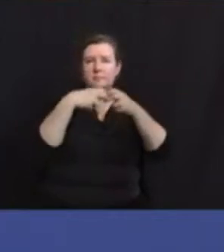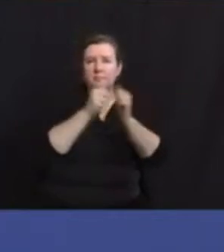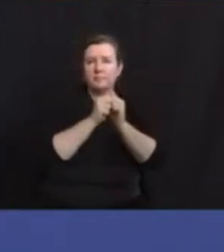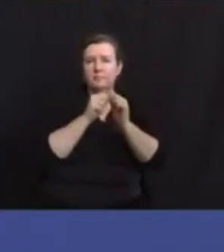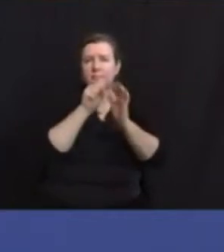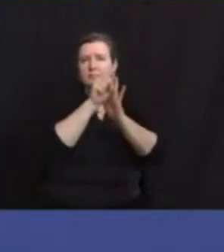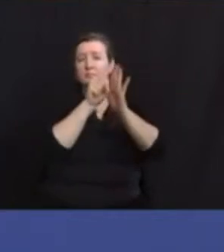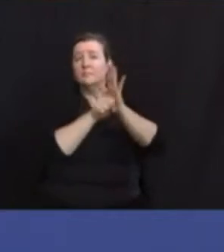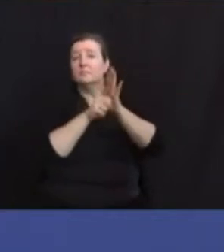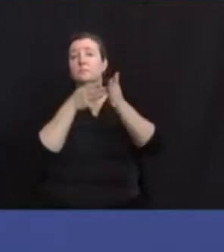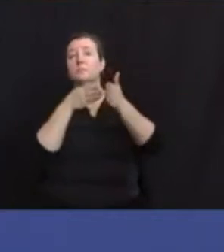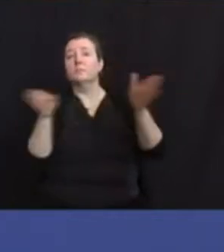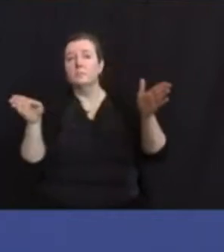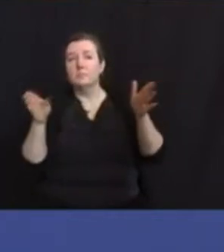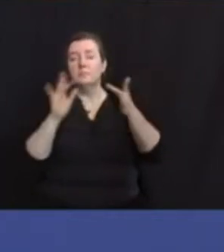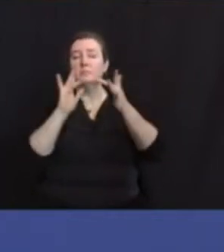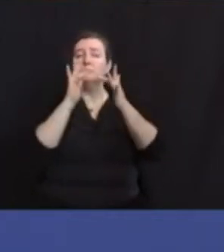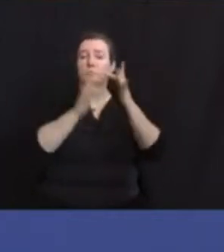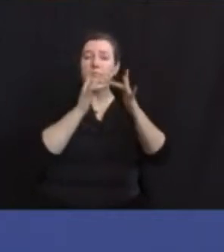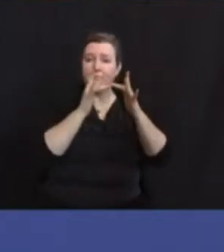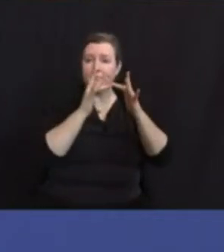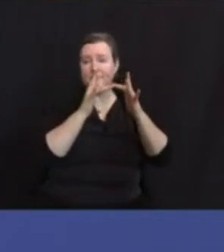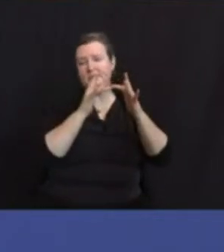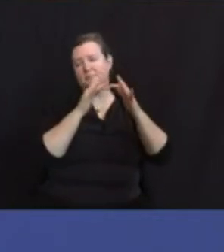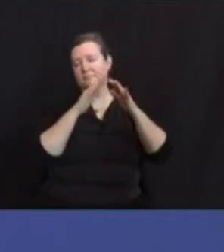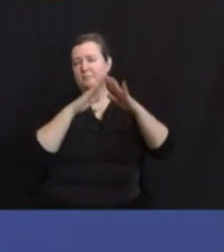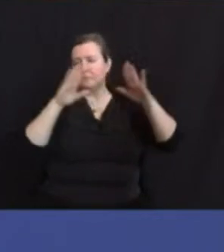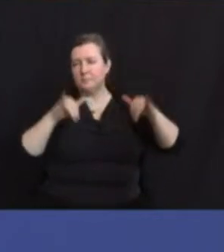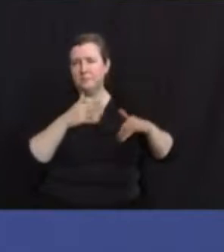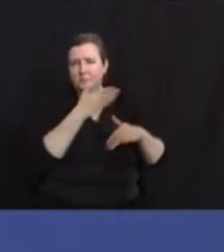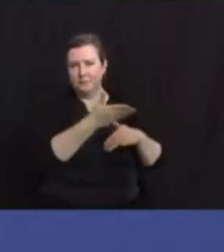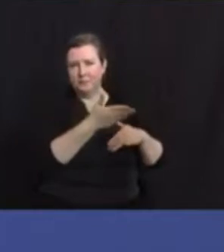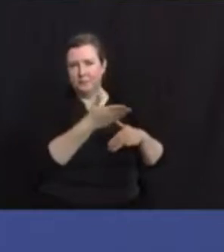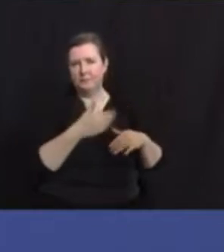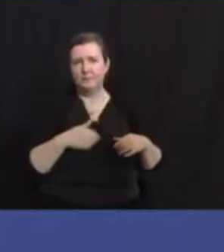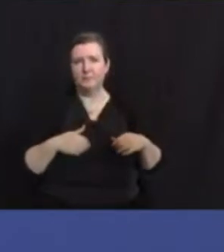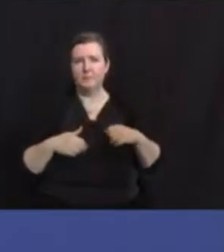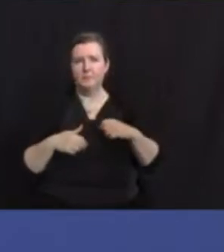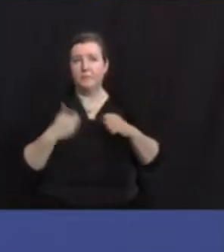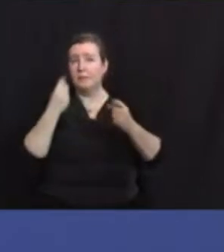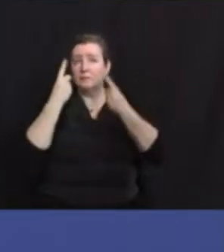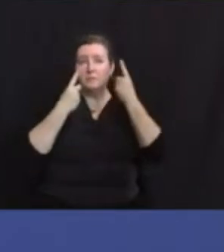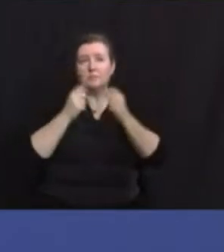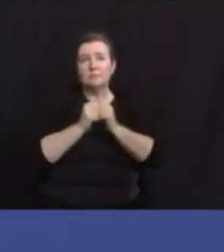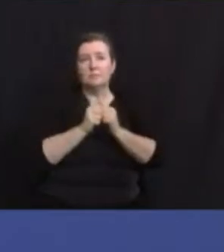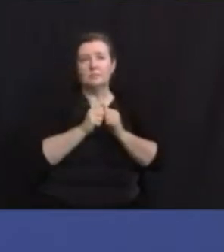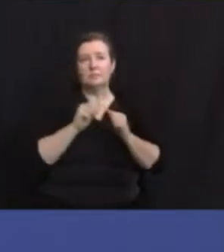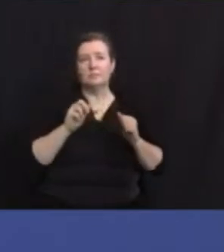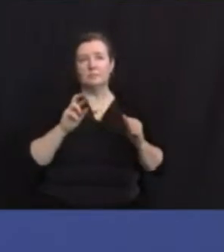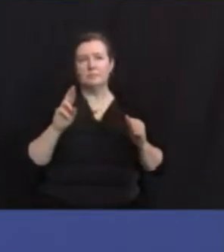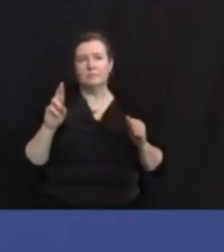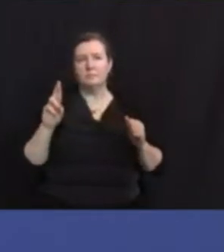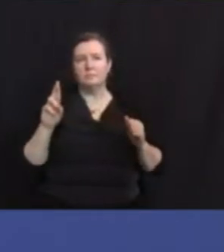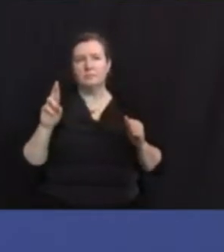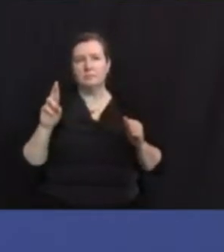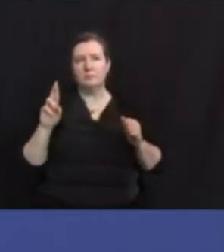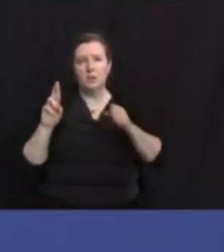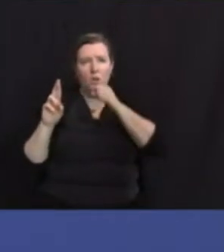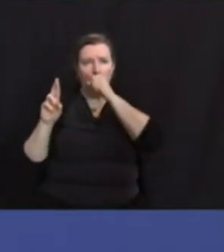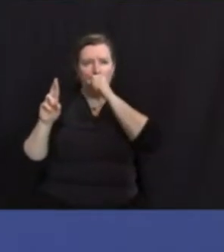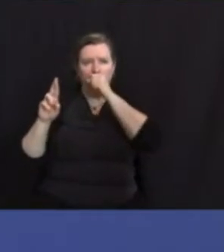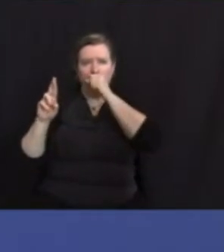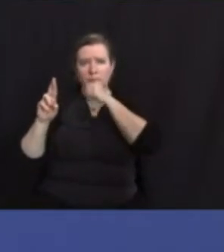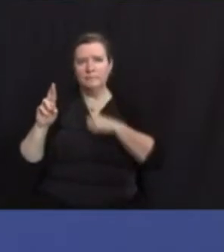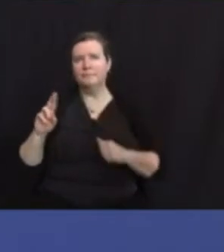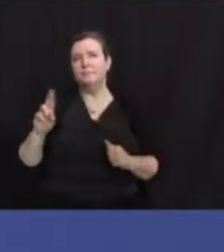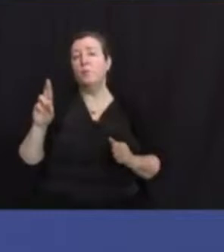scheduling system, and any thoughts on Republican counterproposal in Congress for a new COVID relief bill? Thank